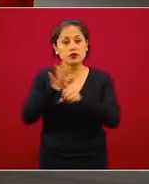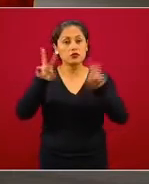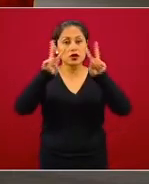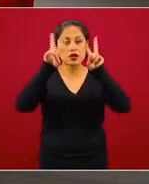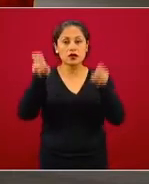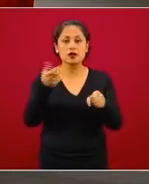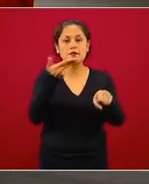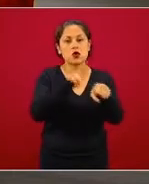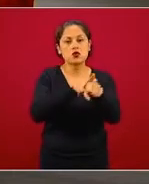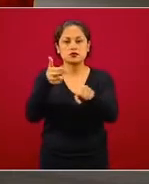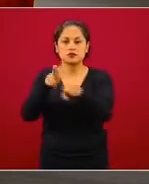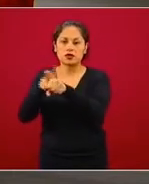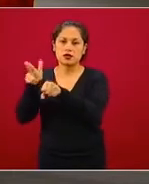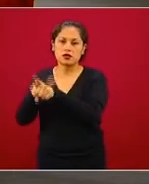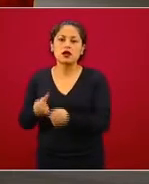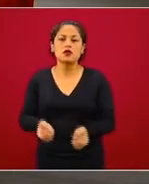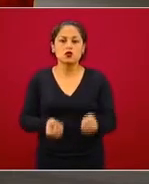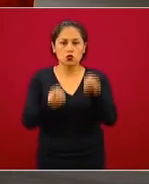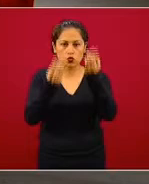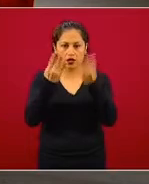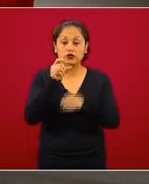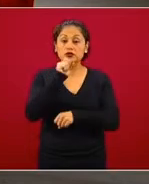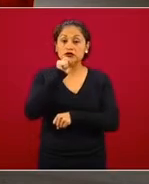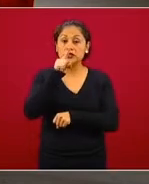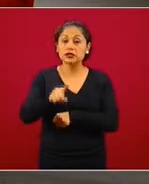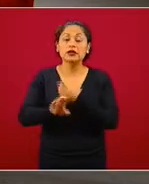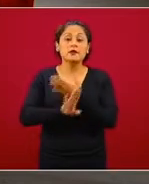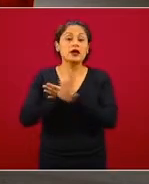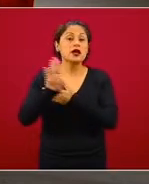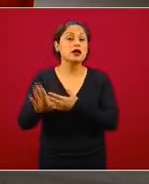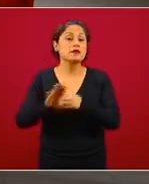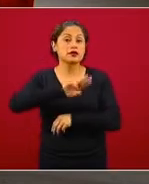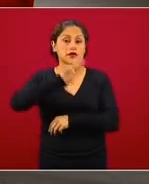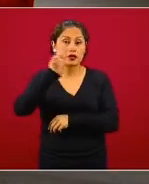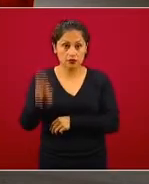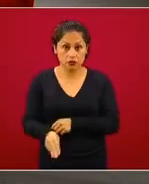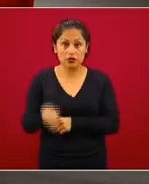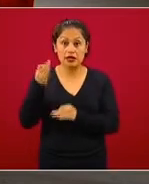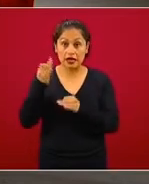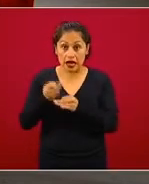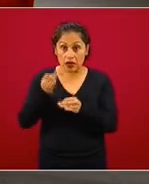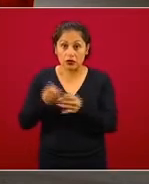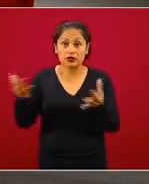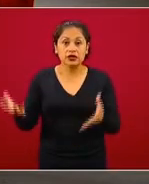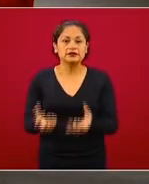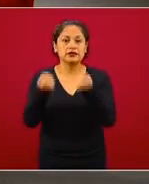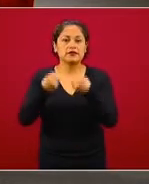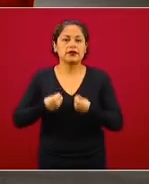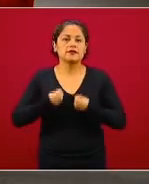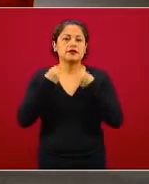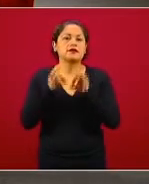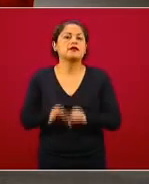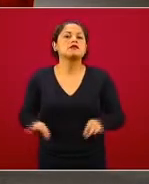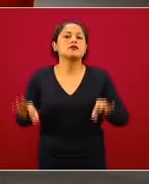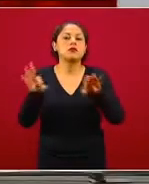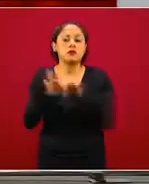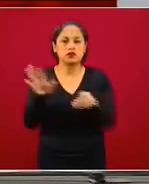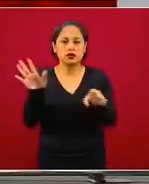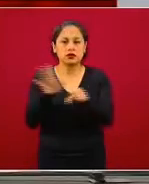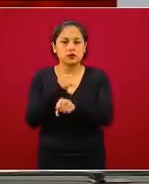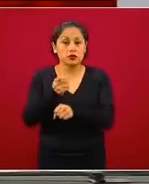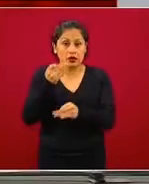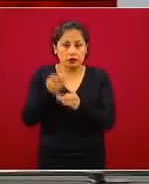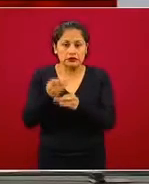y more details, but prevenir as we que have haya explained, muertes. in Nos phase interesa salvar 2, vidas en there la was a fase useful 3, que es la model. We etapa wanted más to see what was retadora the al